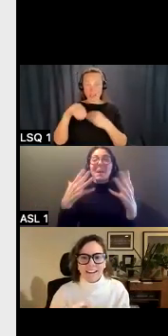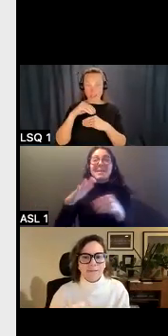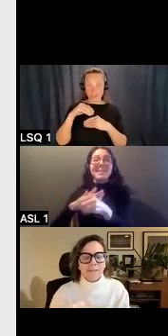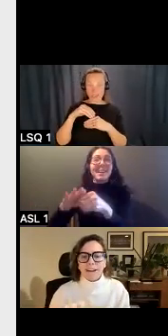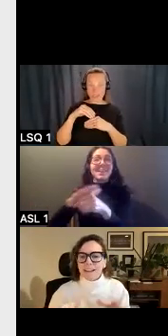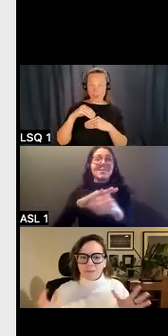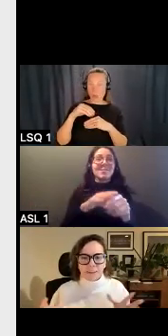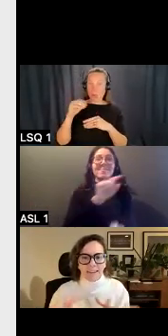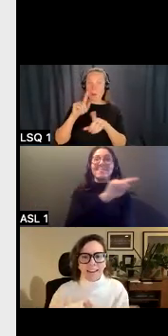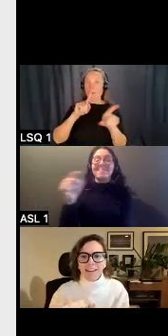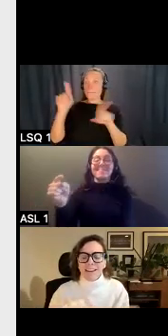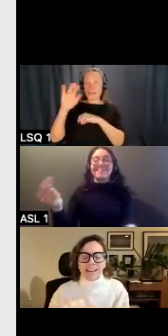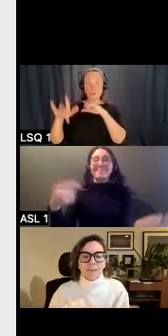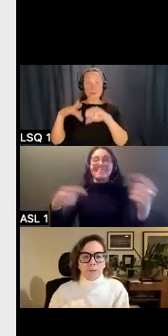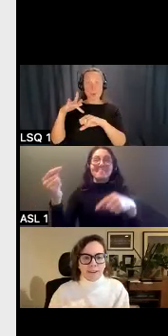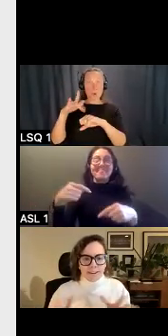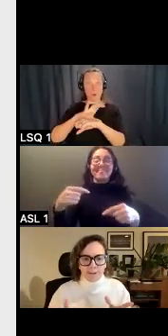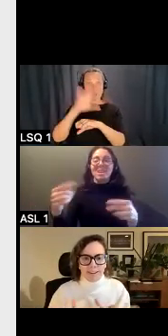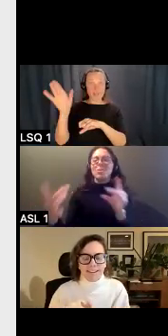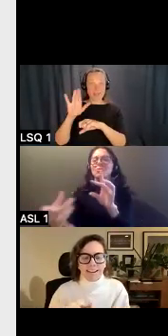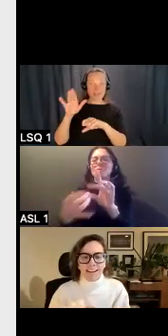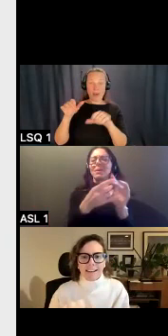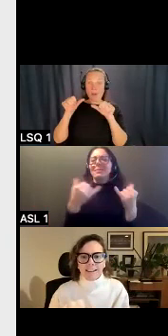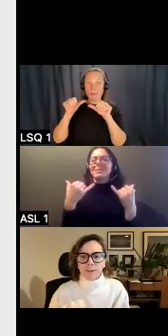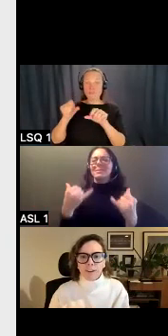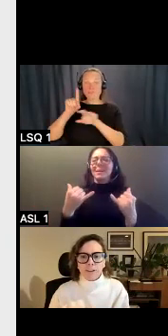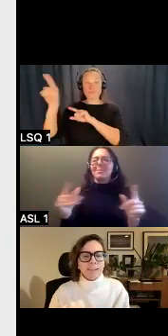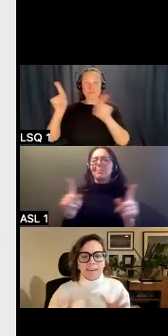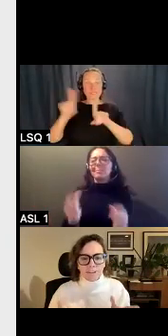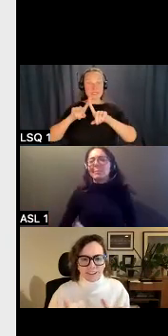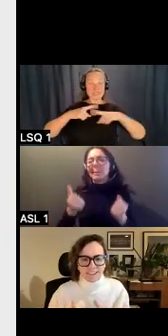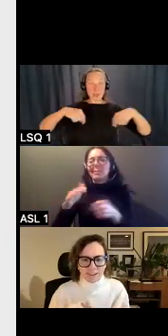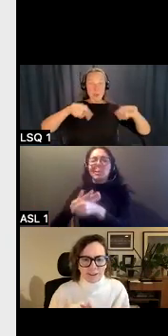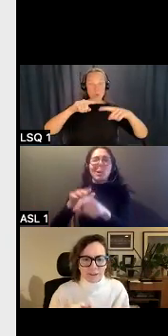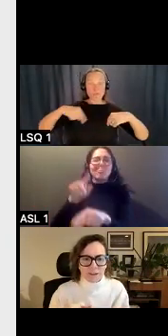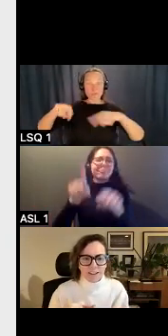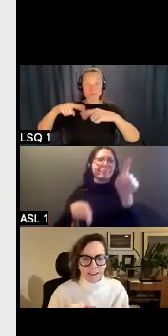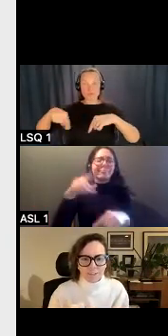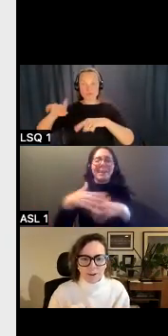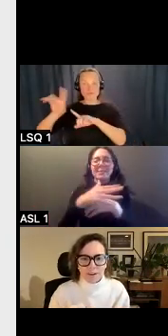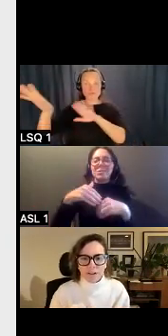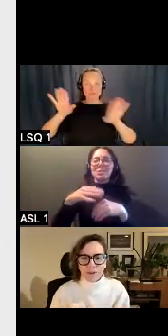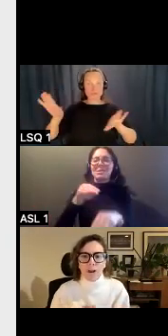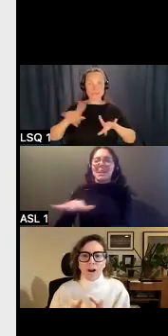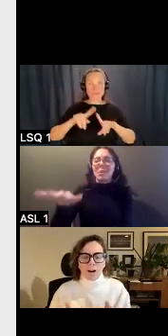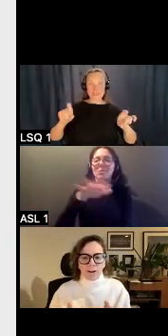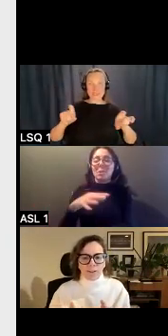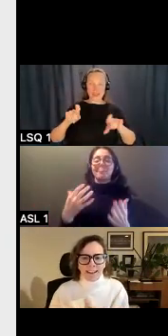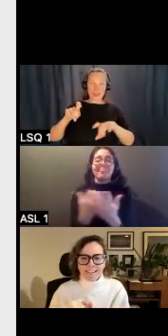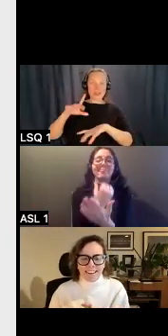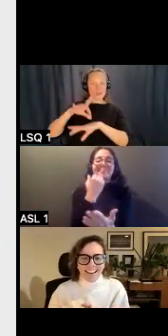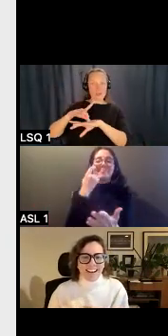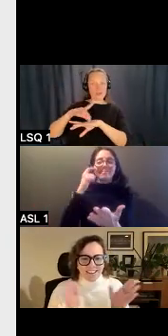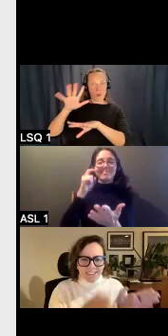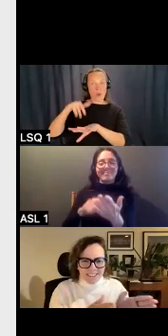today, residing and working in so many different locations and Indigenous territories. So just taking a moment to honor